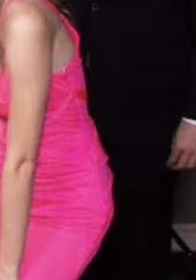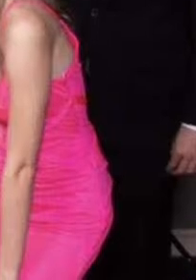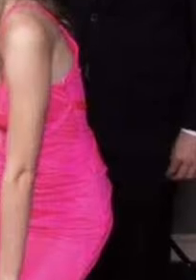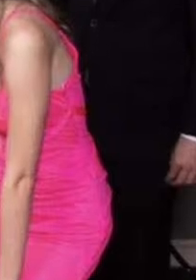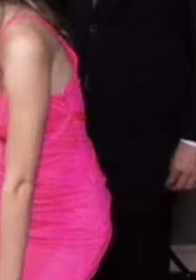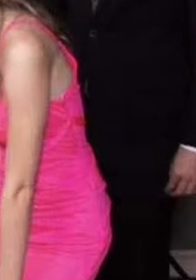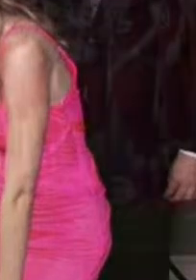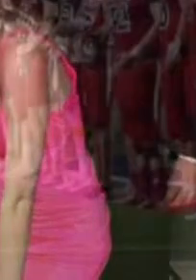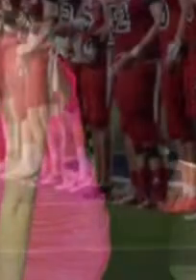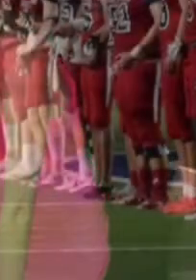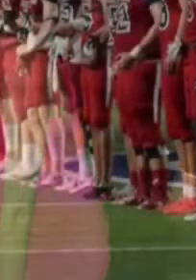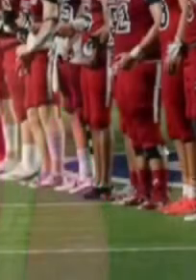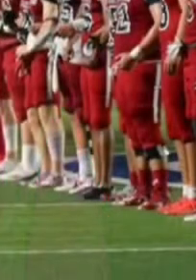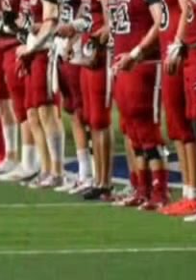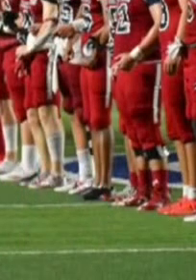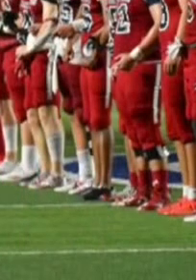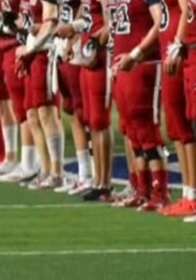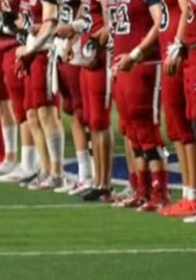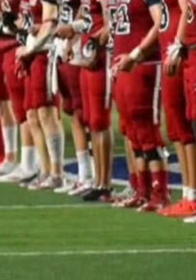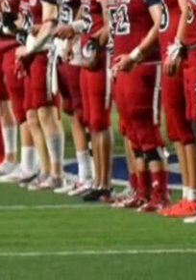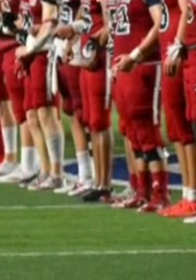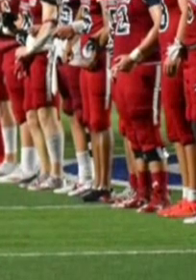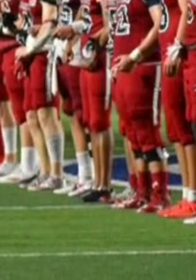midnight, we watch the